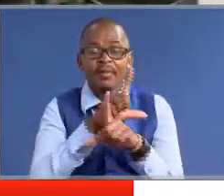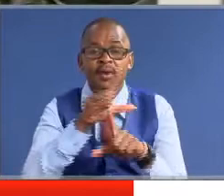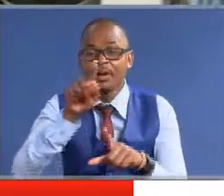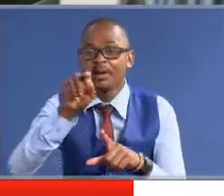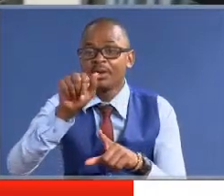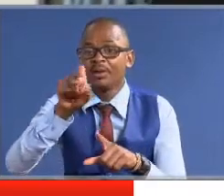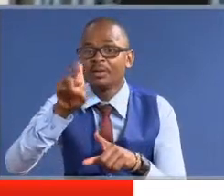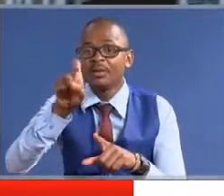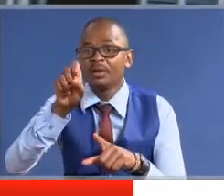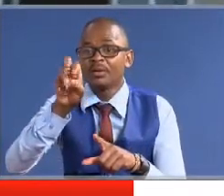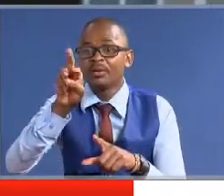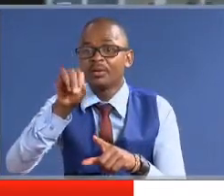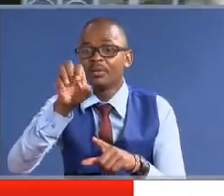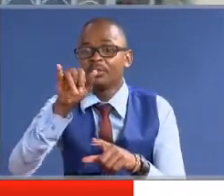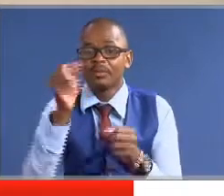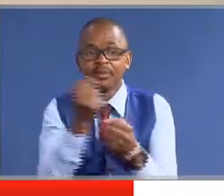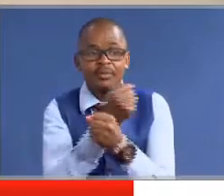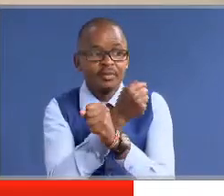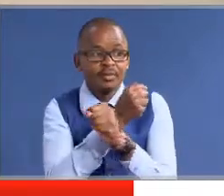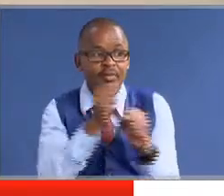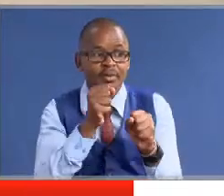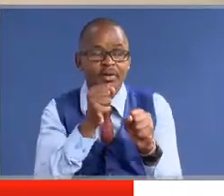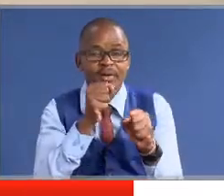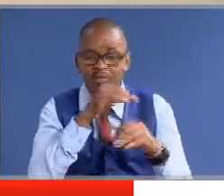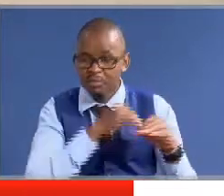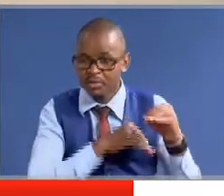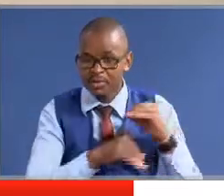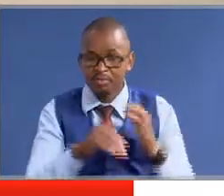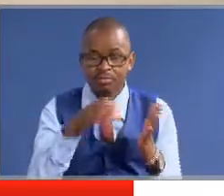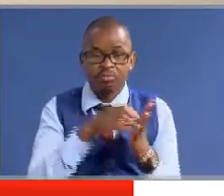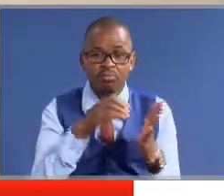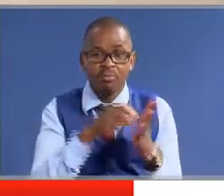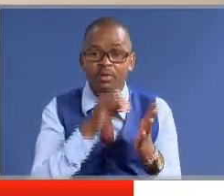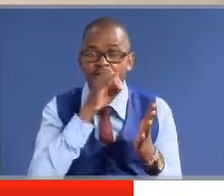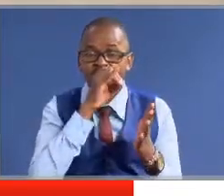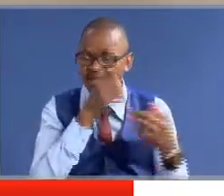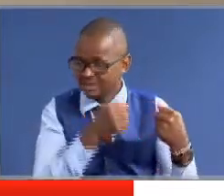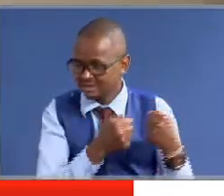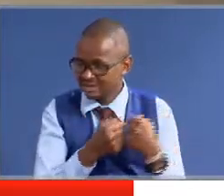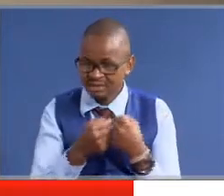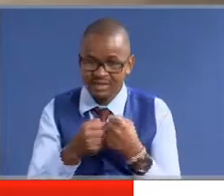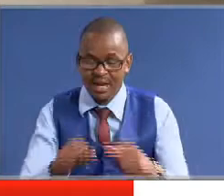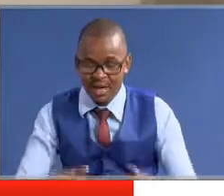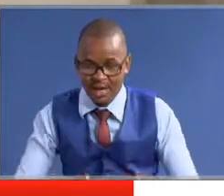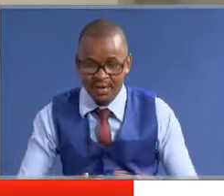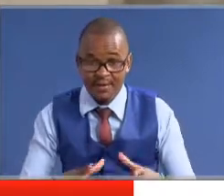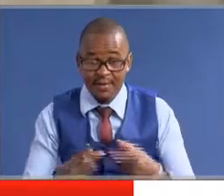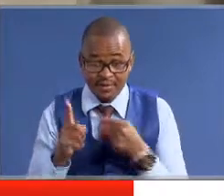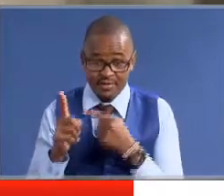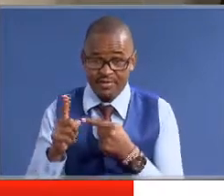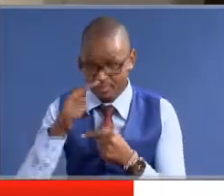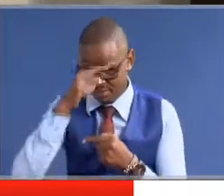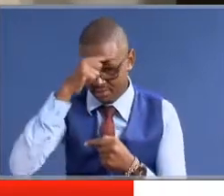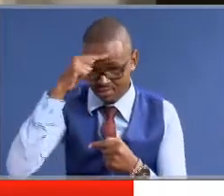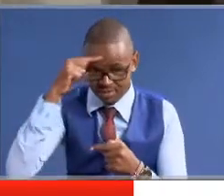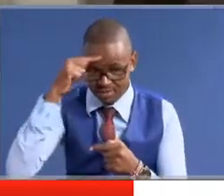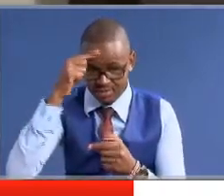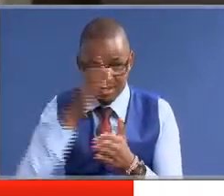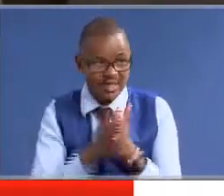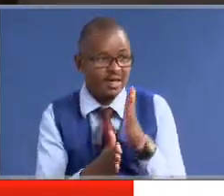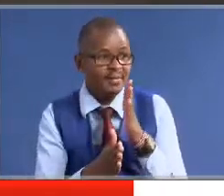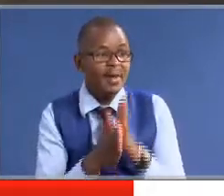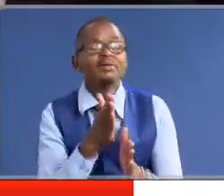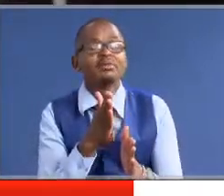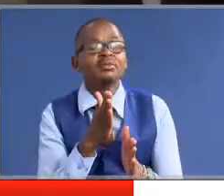taxonomy. He cannot afford to mention his disability condition is a challenge in his life. This is because,